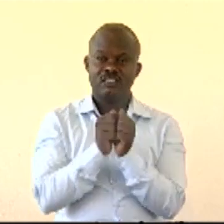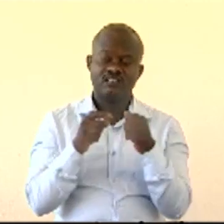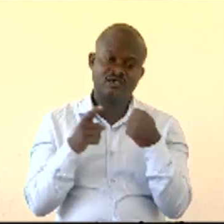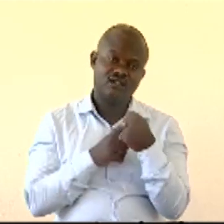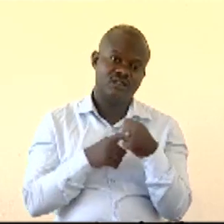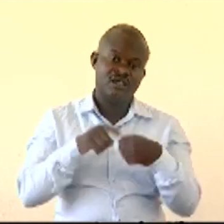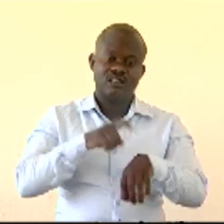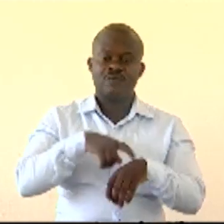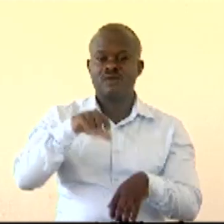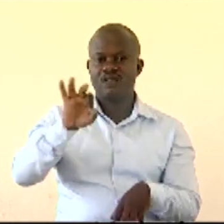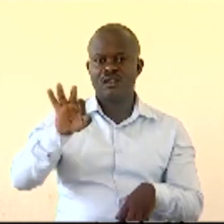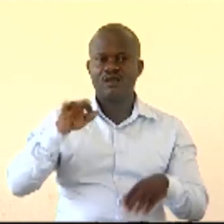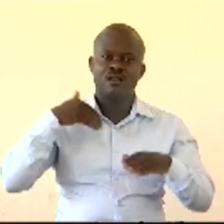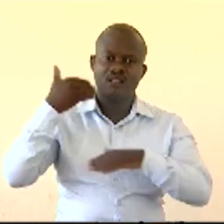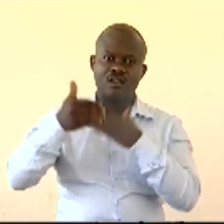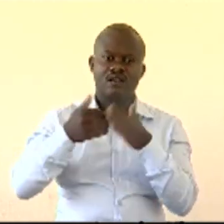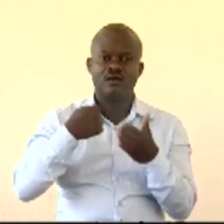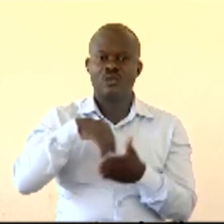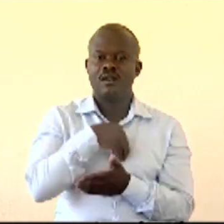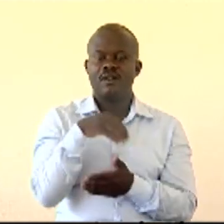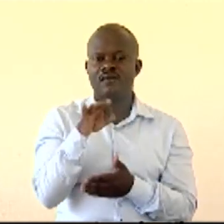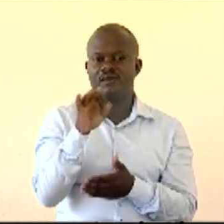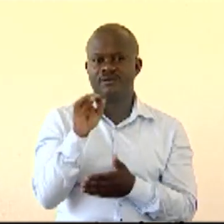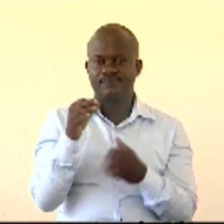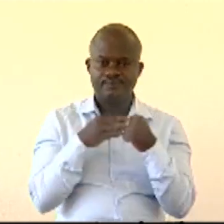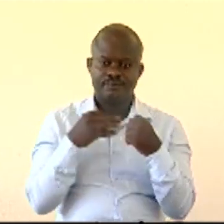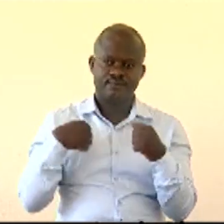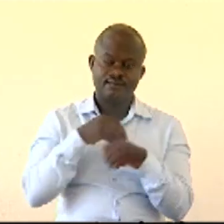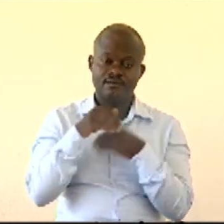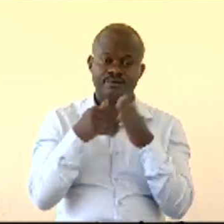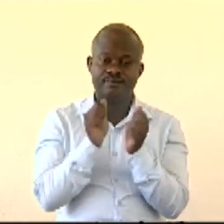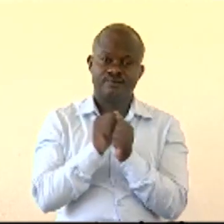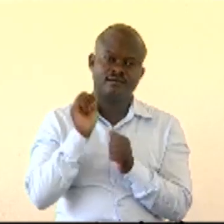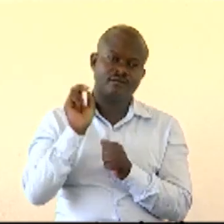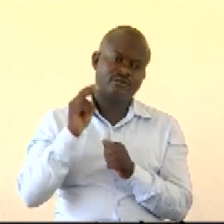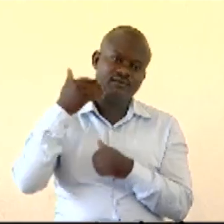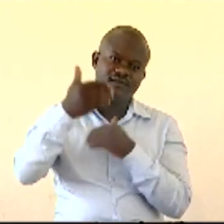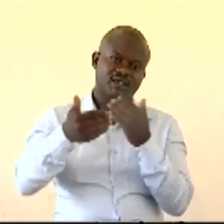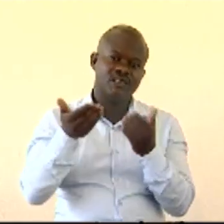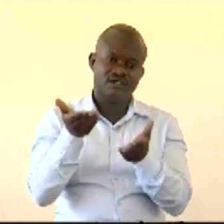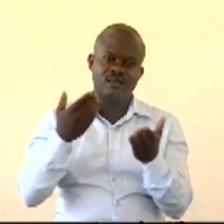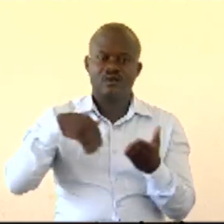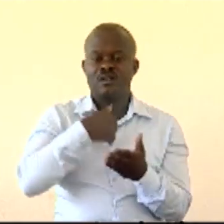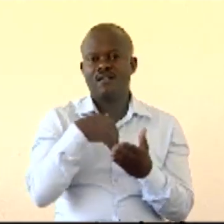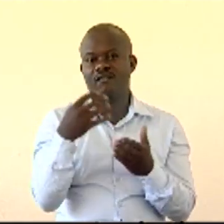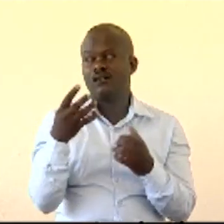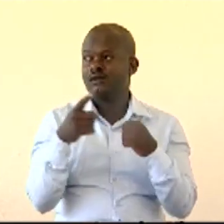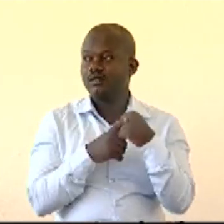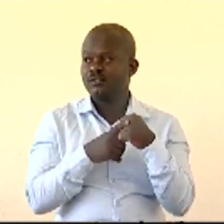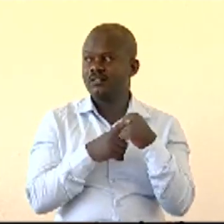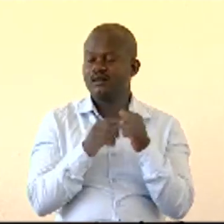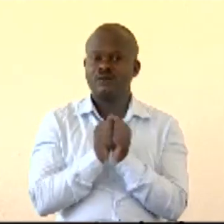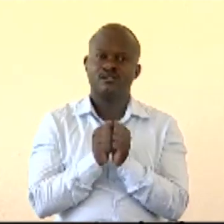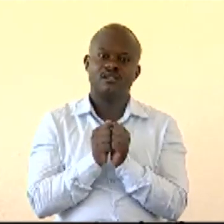times 3. Then here we get 48. Here we have 12. And here we have 46.